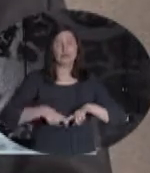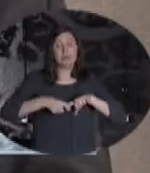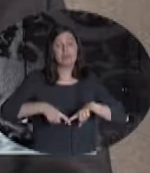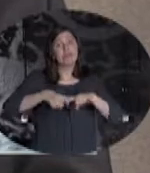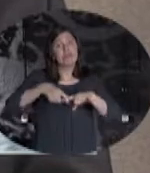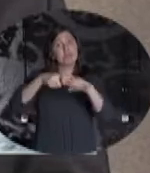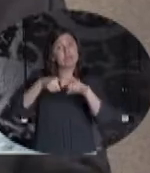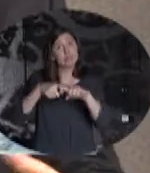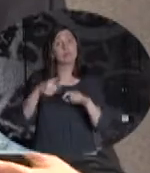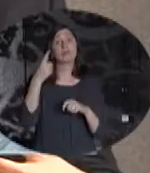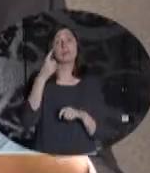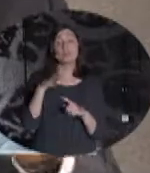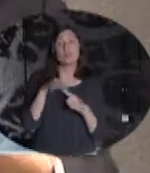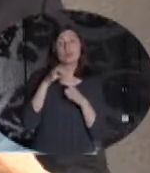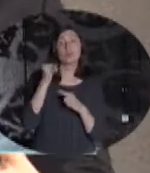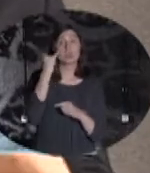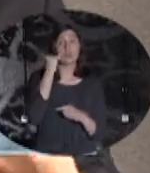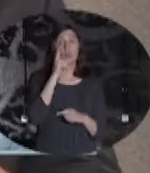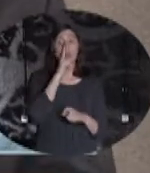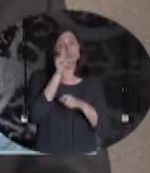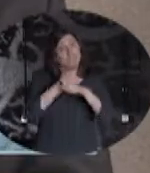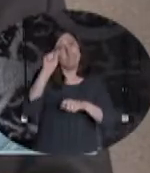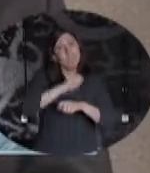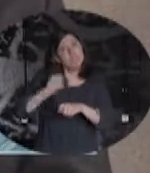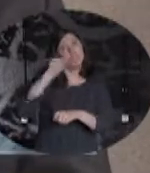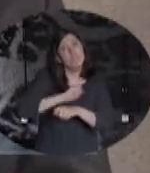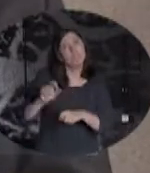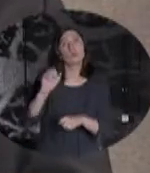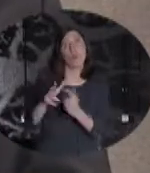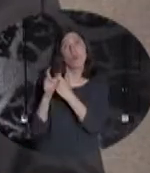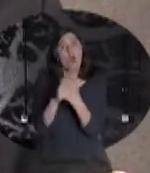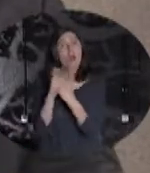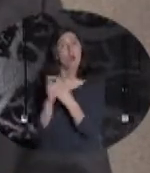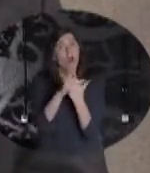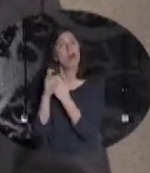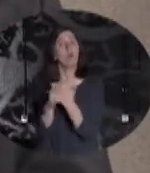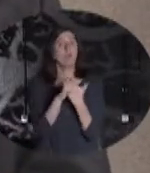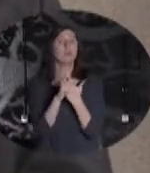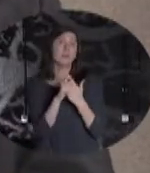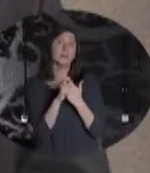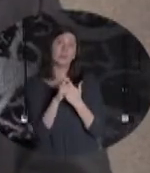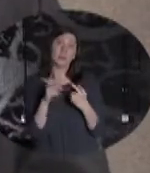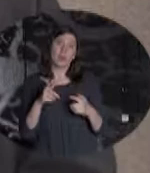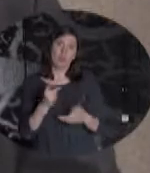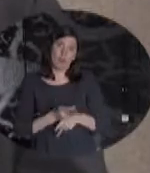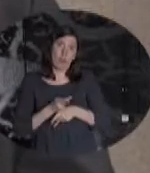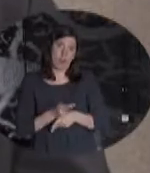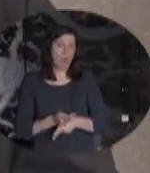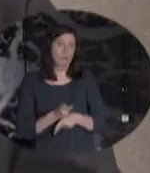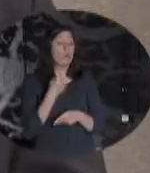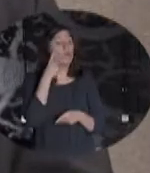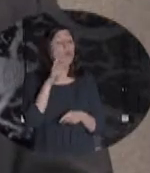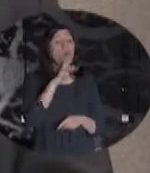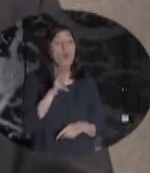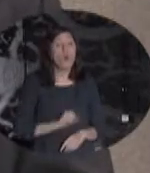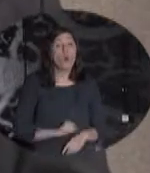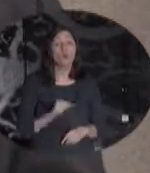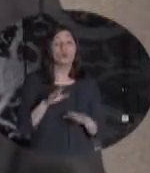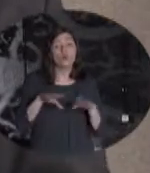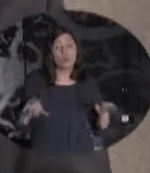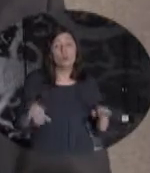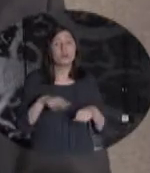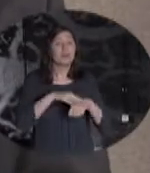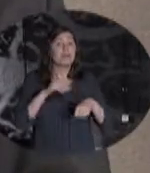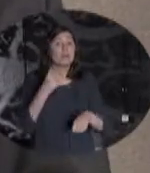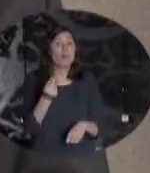severe activity or exhausting activity, exerting yourself, is always important. And when we're talking about the elderly or children or pets, you're going to want